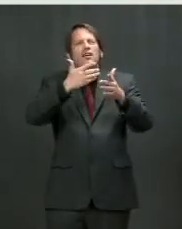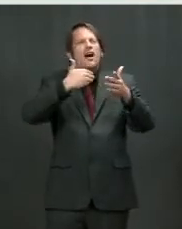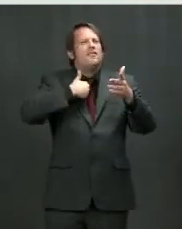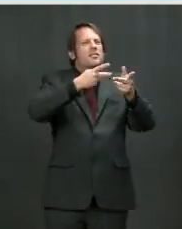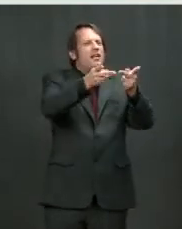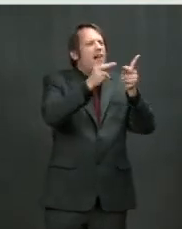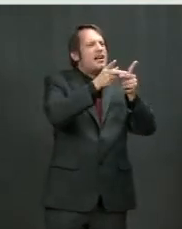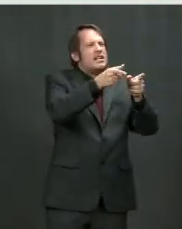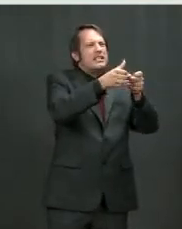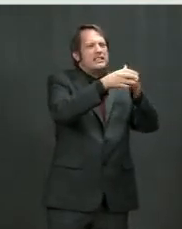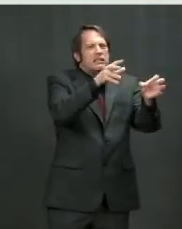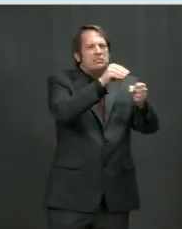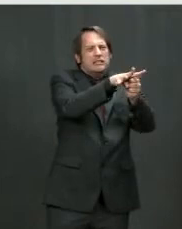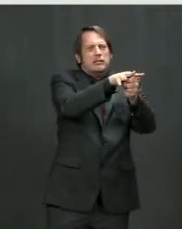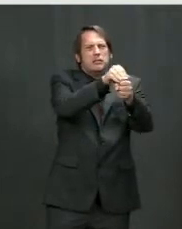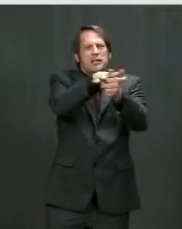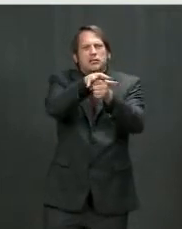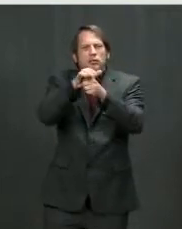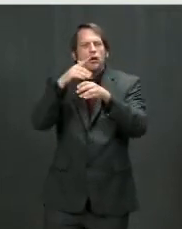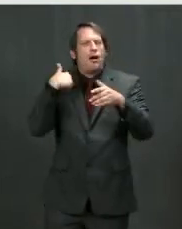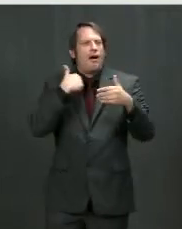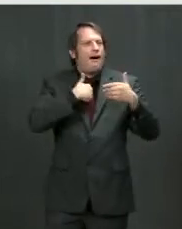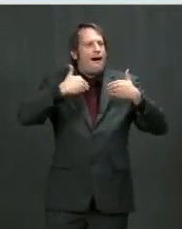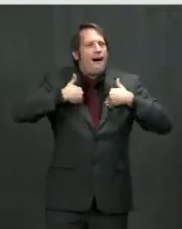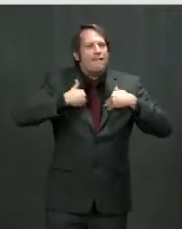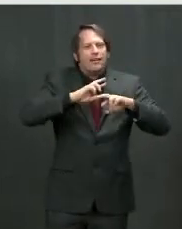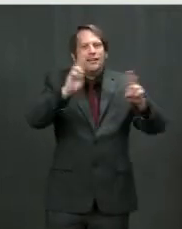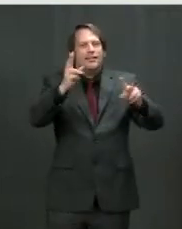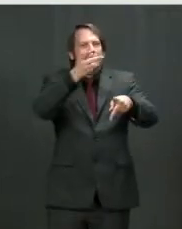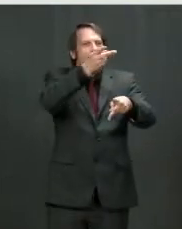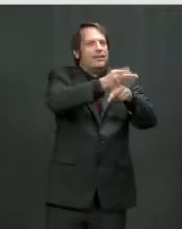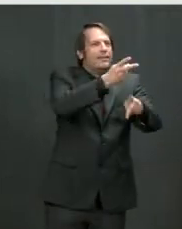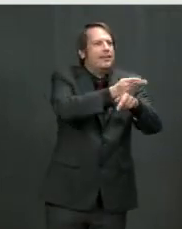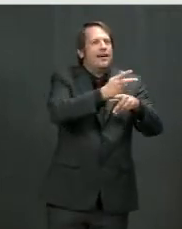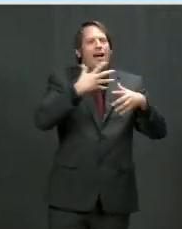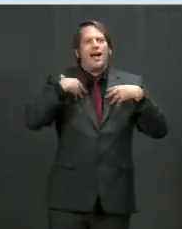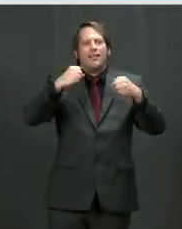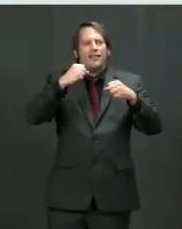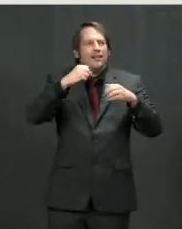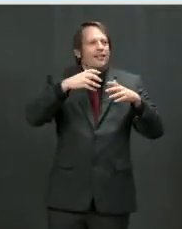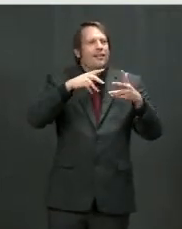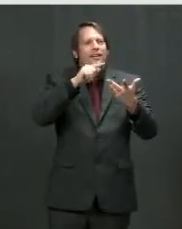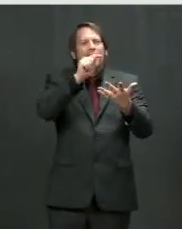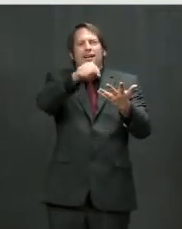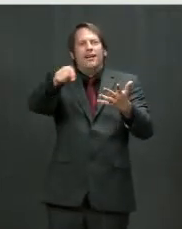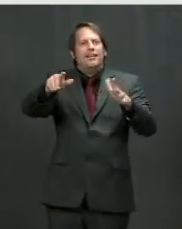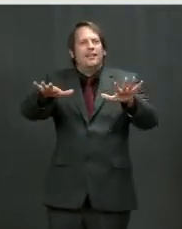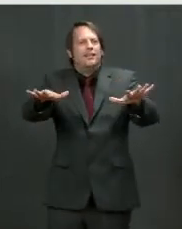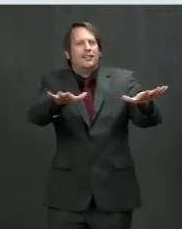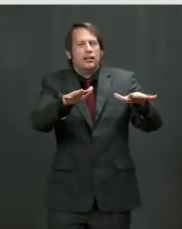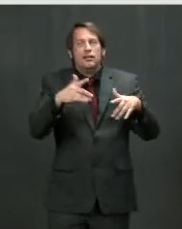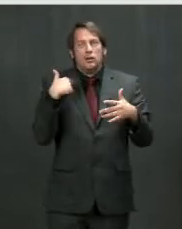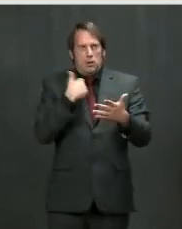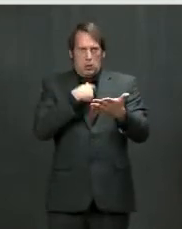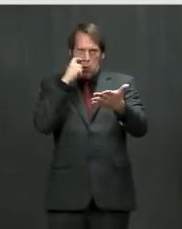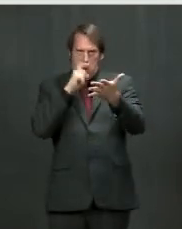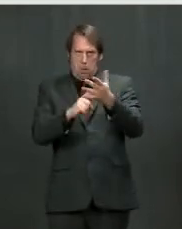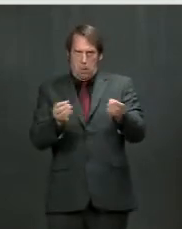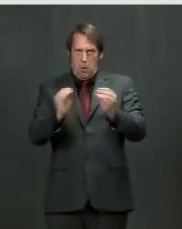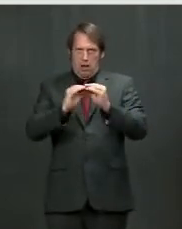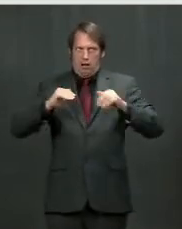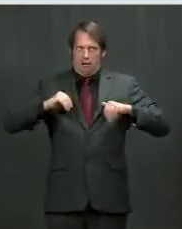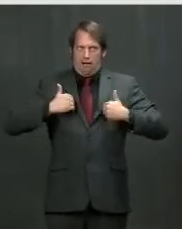youth sports. Hospitals are seeing more and more younger adults, those in their 30s and 40s, admitted with